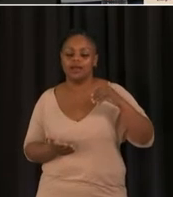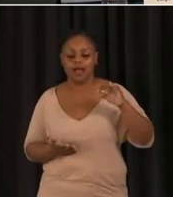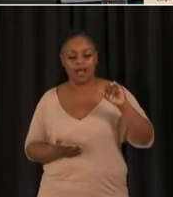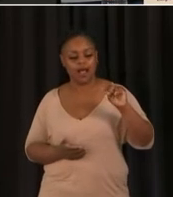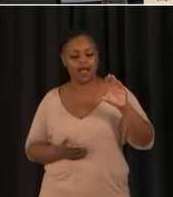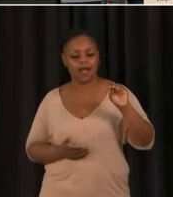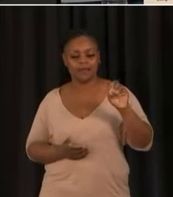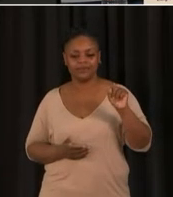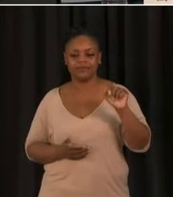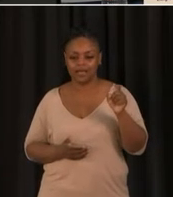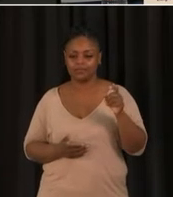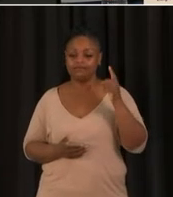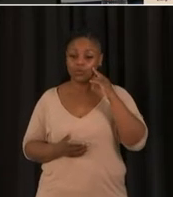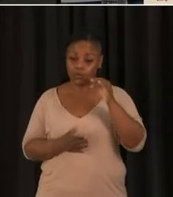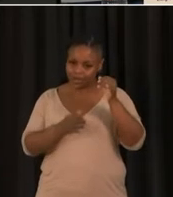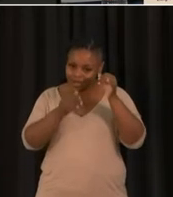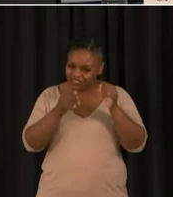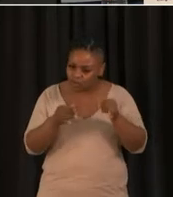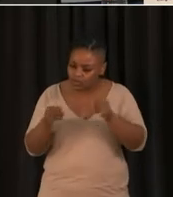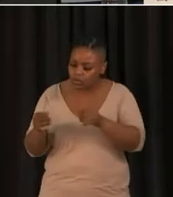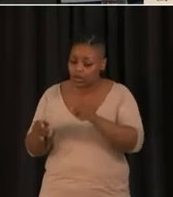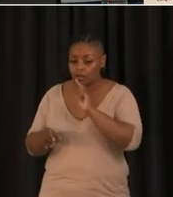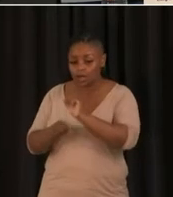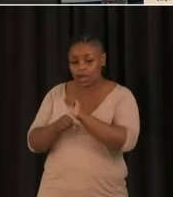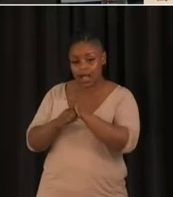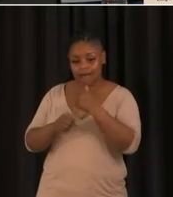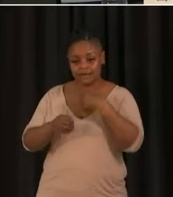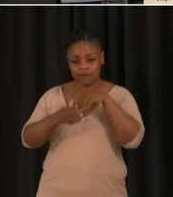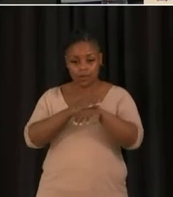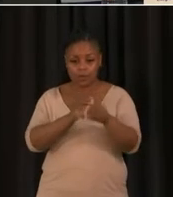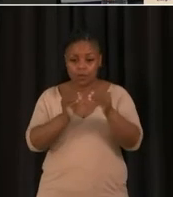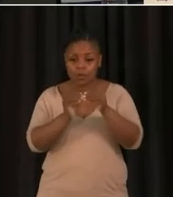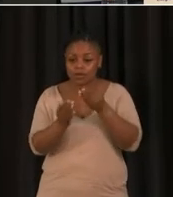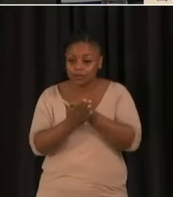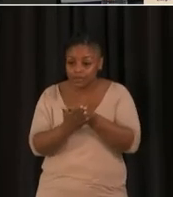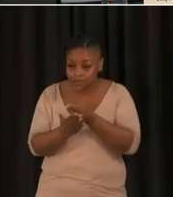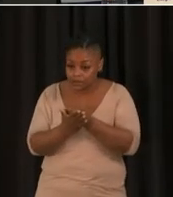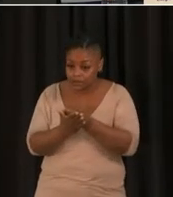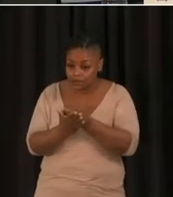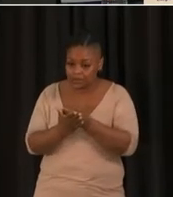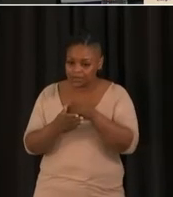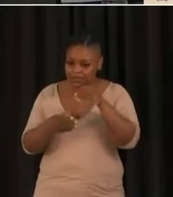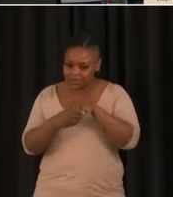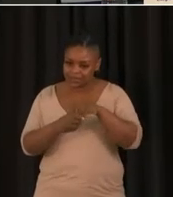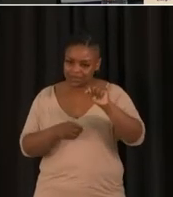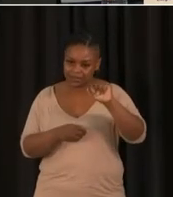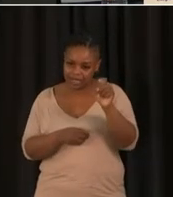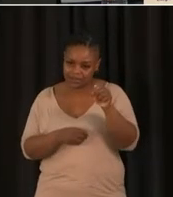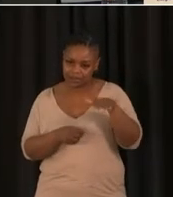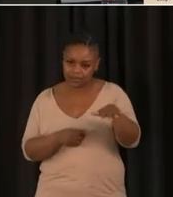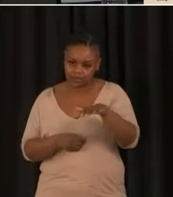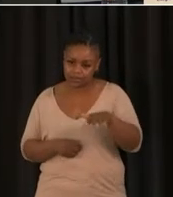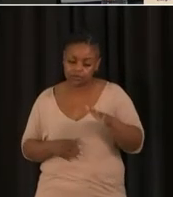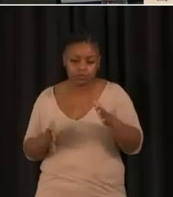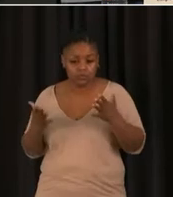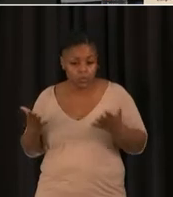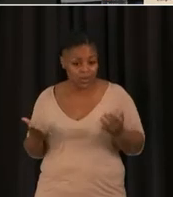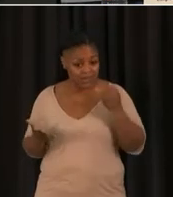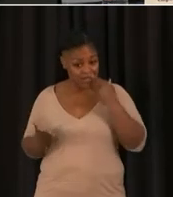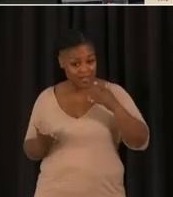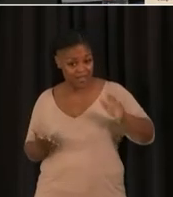trust. You'll see, and the Commissioner has already shared on the next slide, a number of the programs that we have